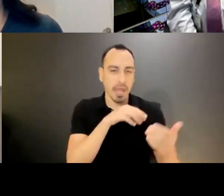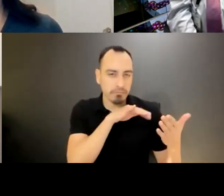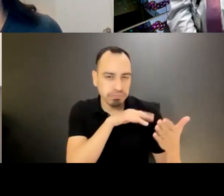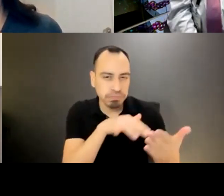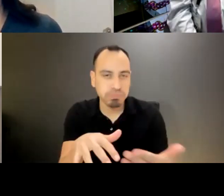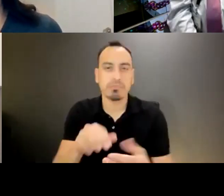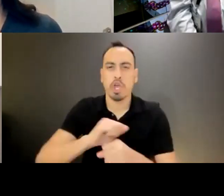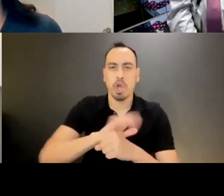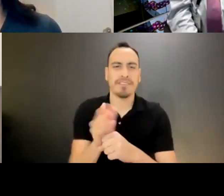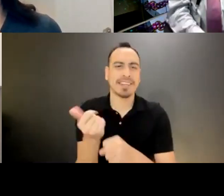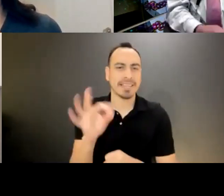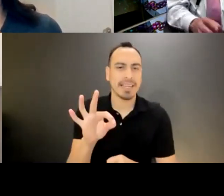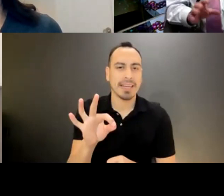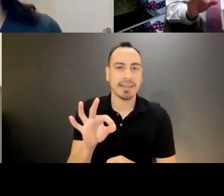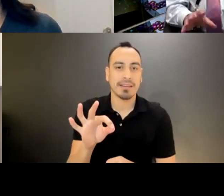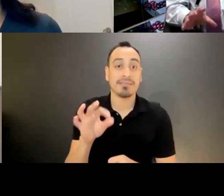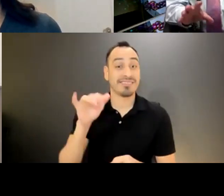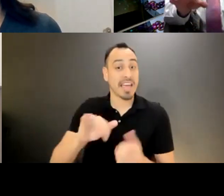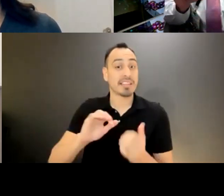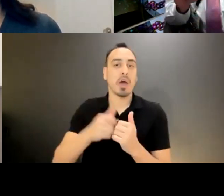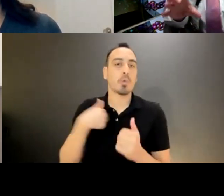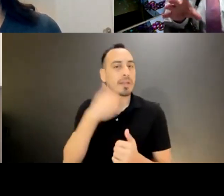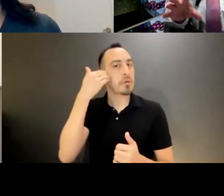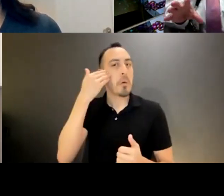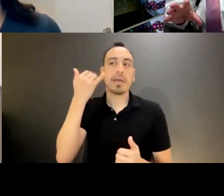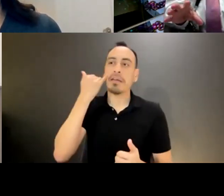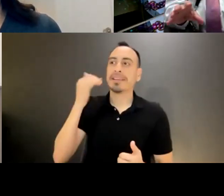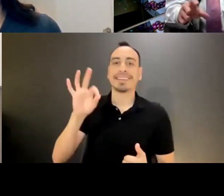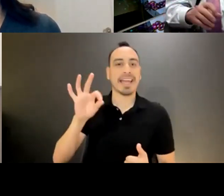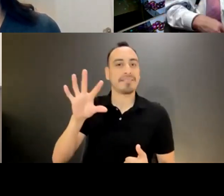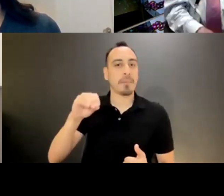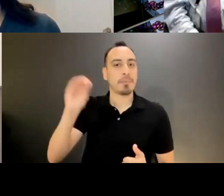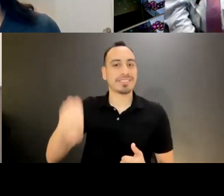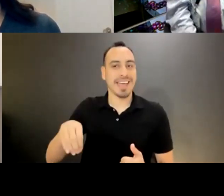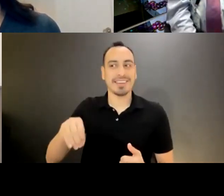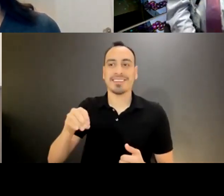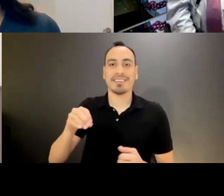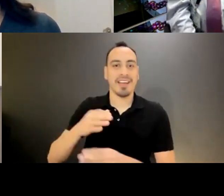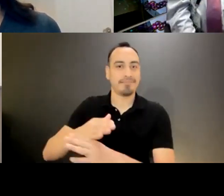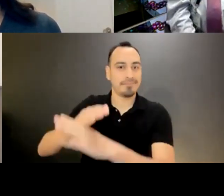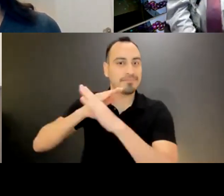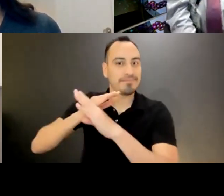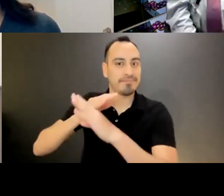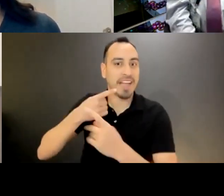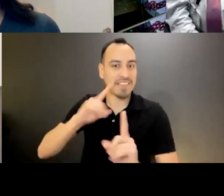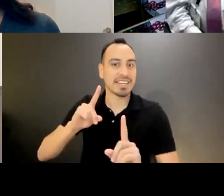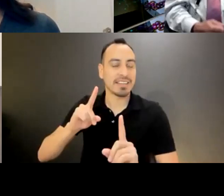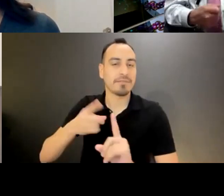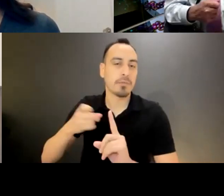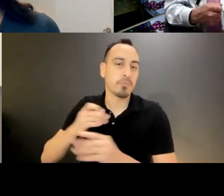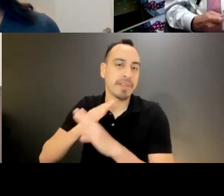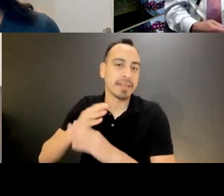you know that it's 95% effective in preventing disease. There are